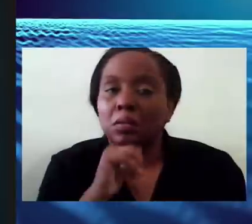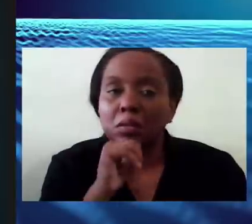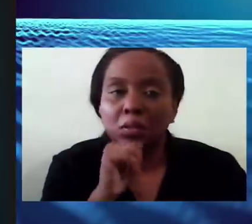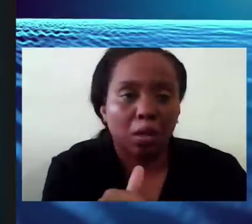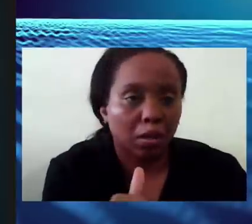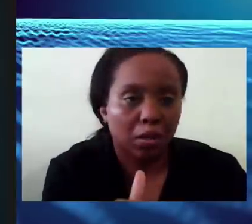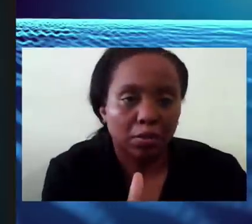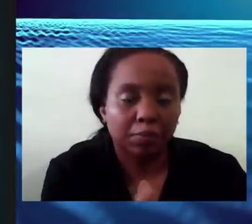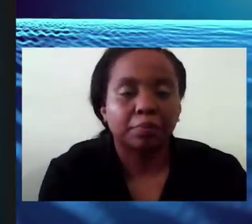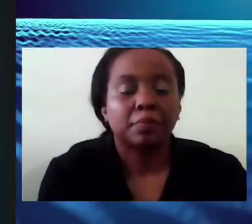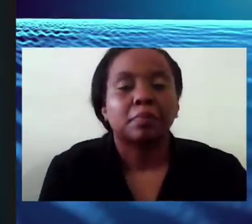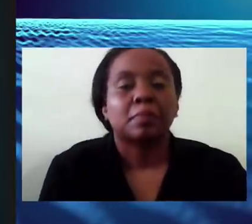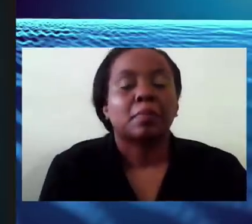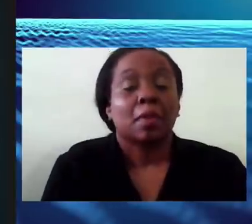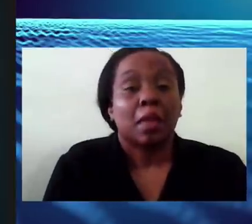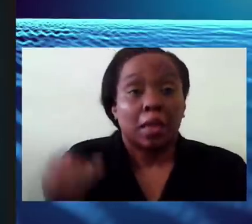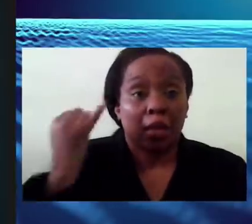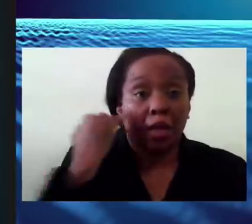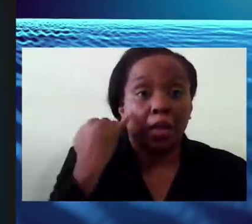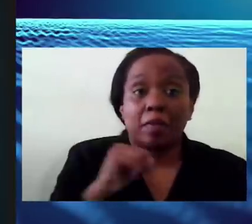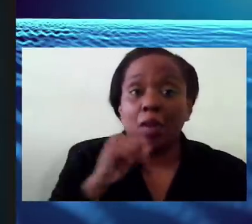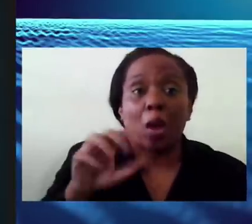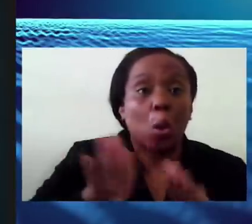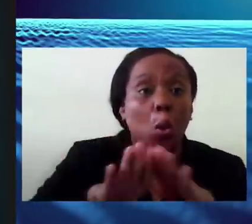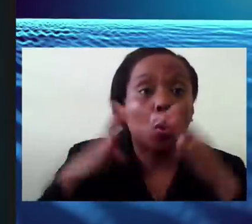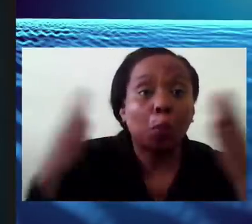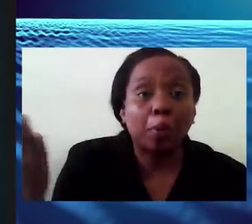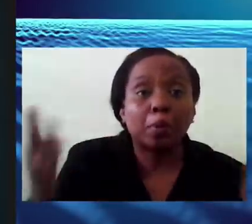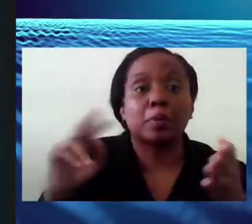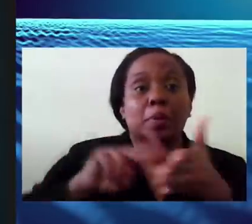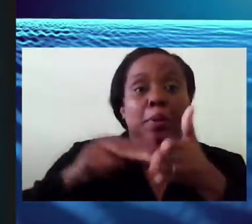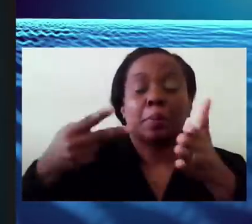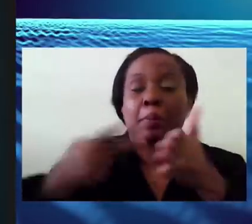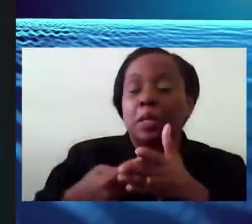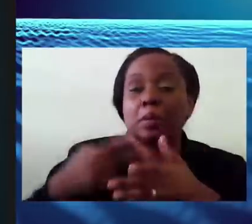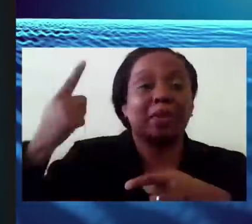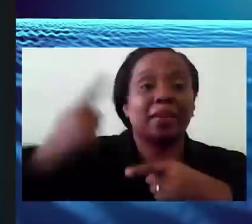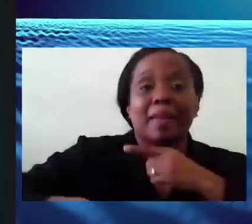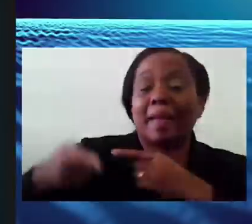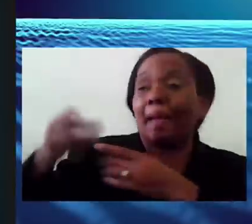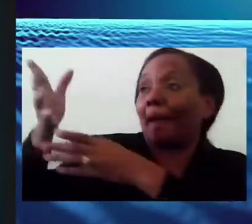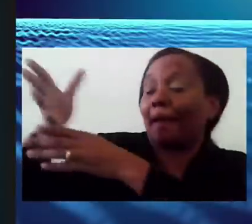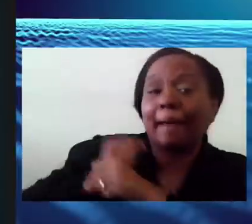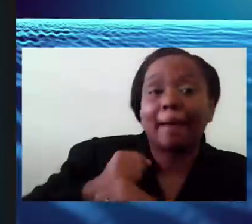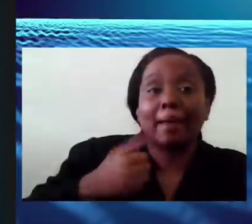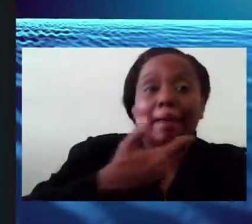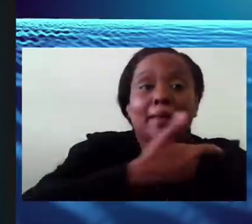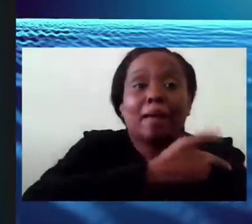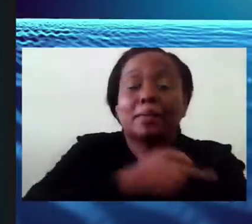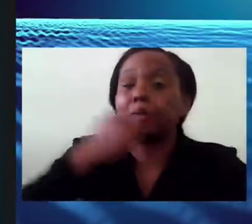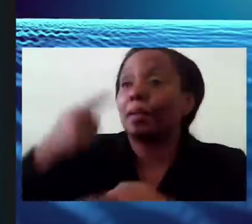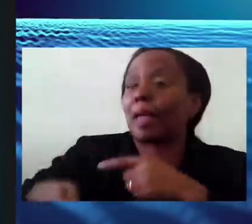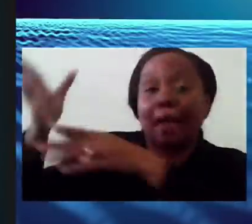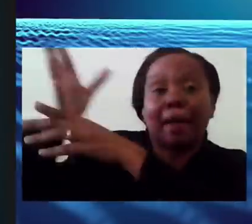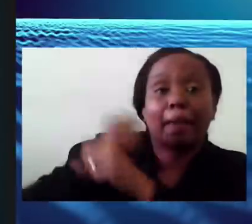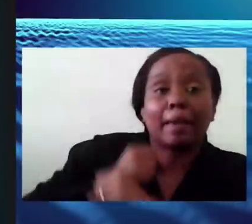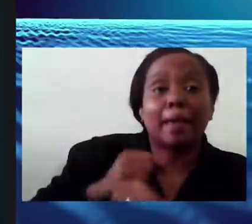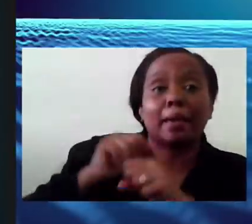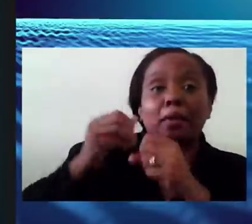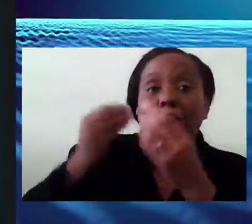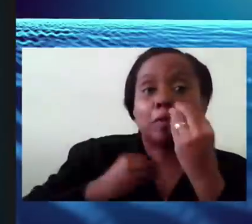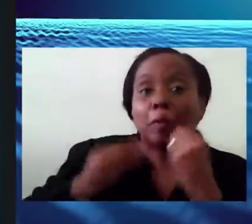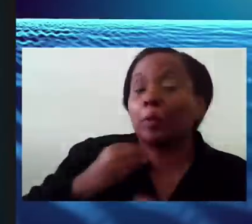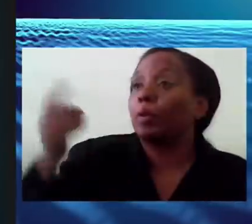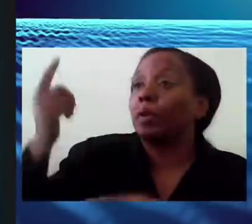cannot receive any supplies of any kind. We can't get vaccines in. We can't get tests in. We can't